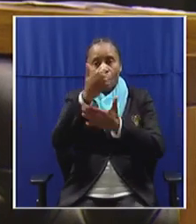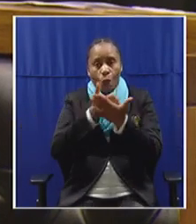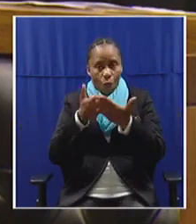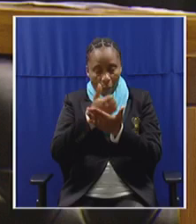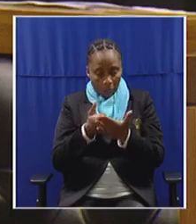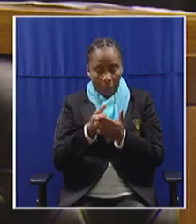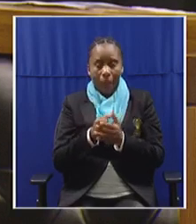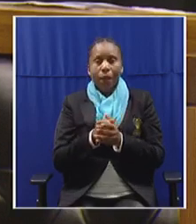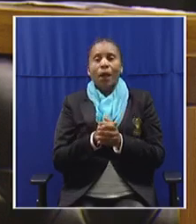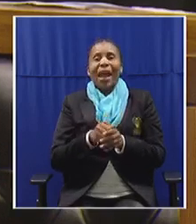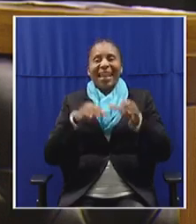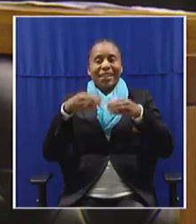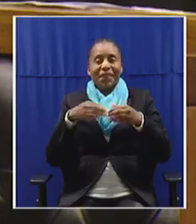players.